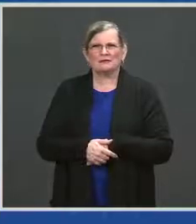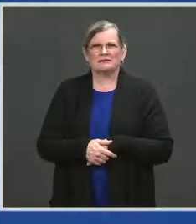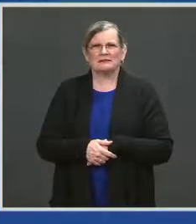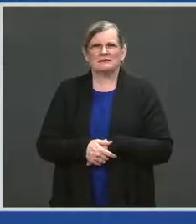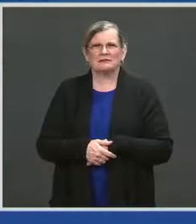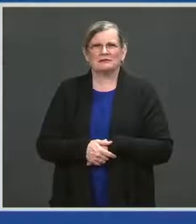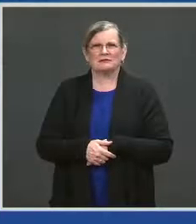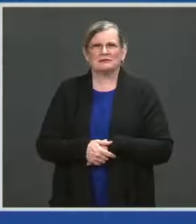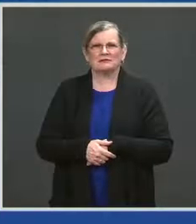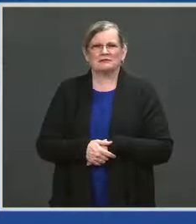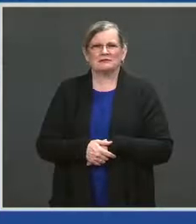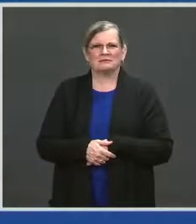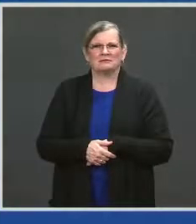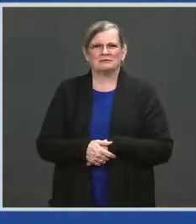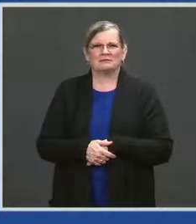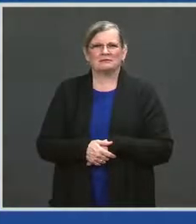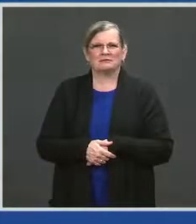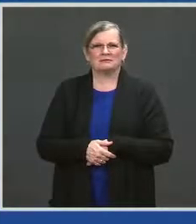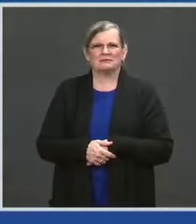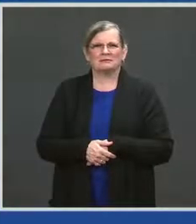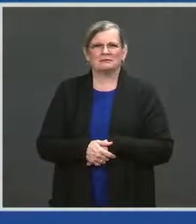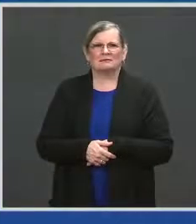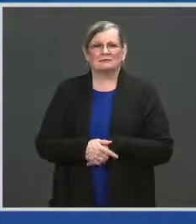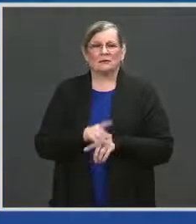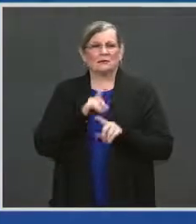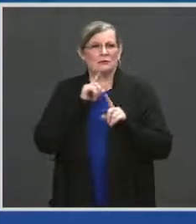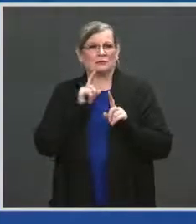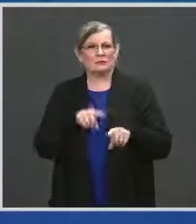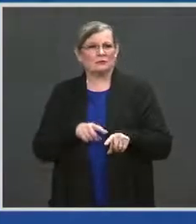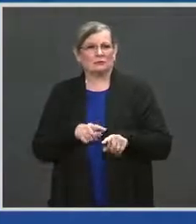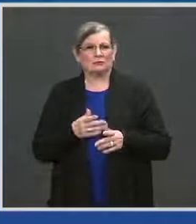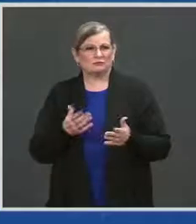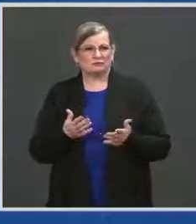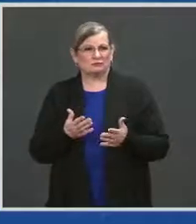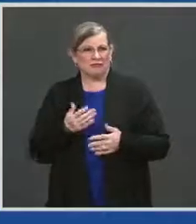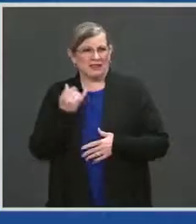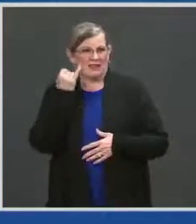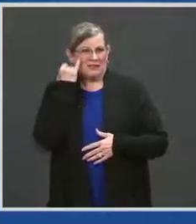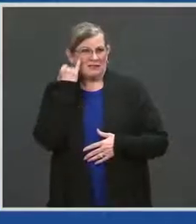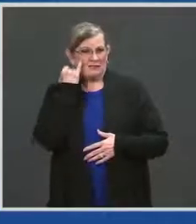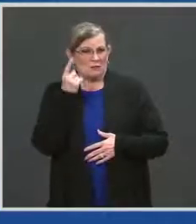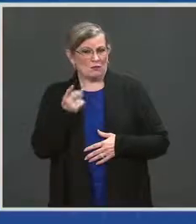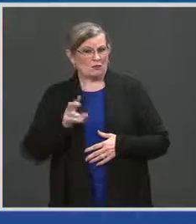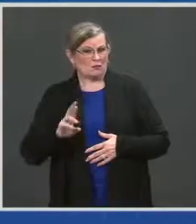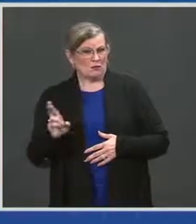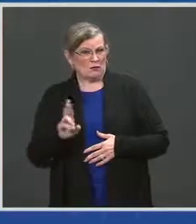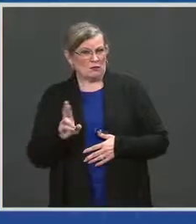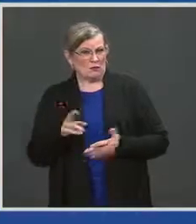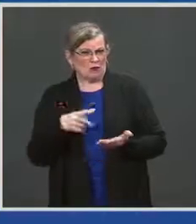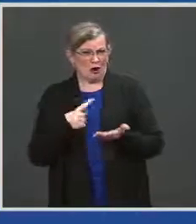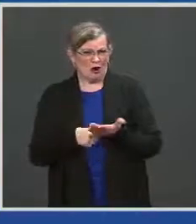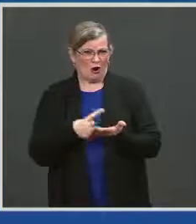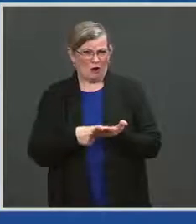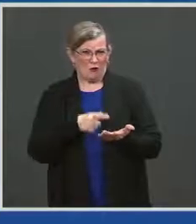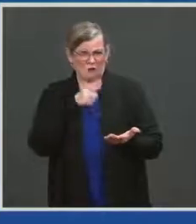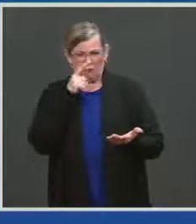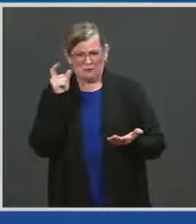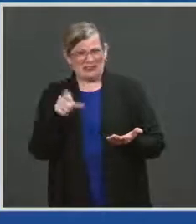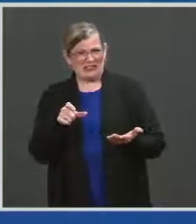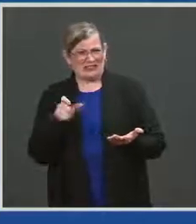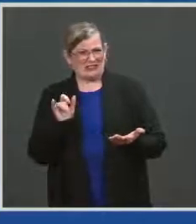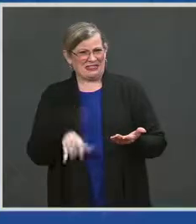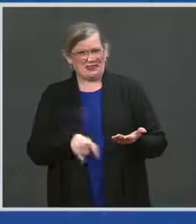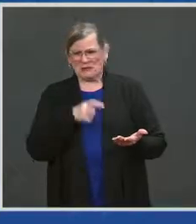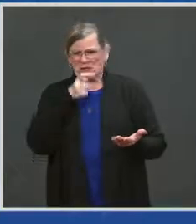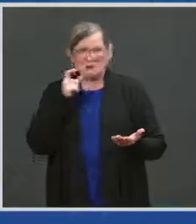If the Republicans argue that we don't need infrastructure, it need not, they've been talking about the need for it